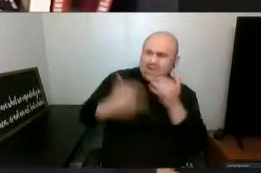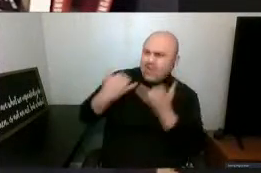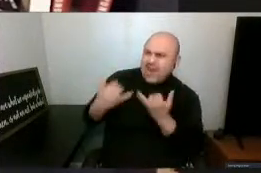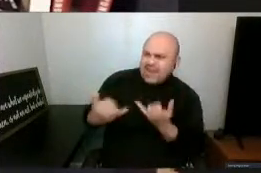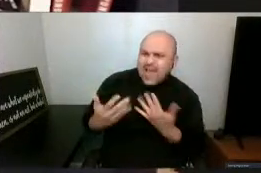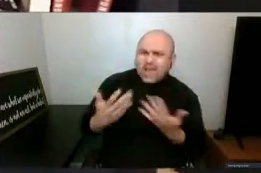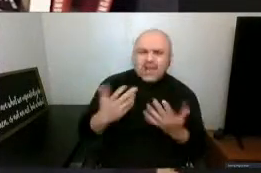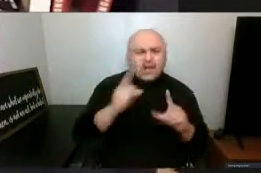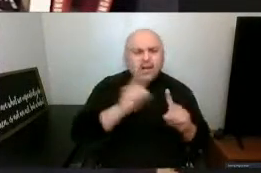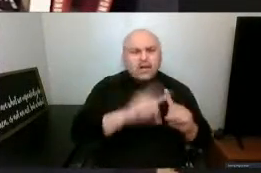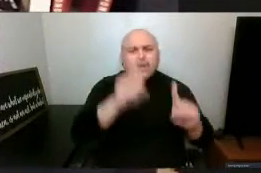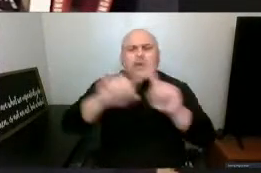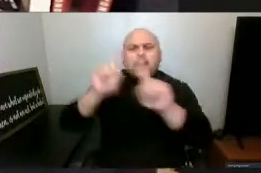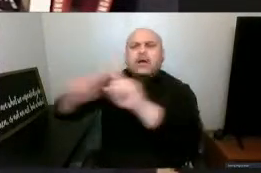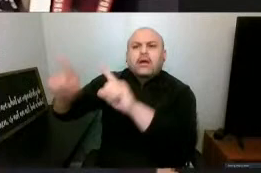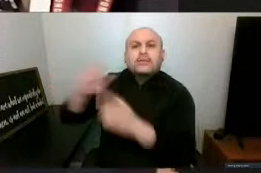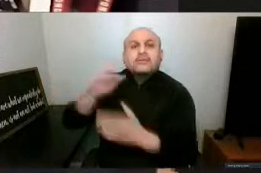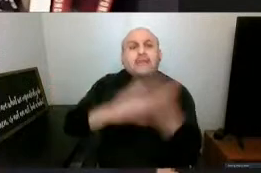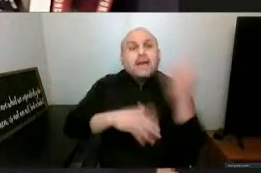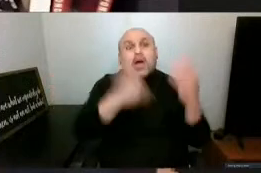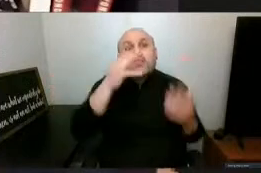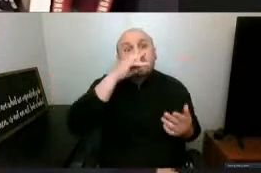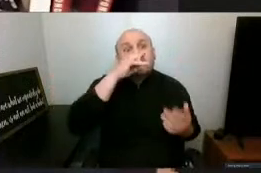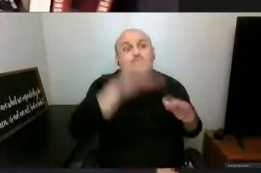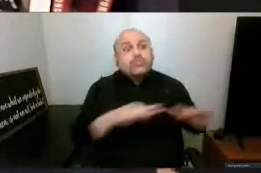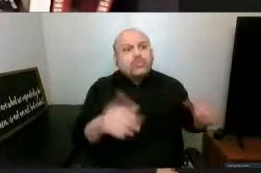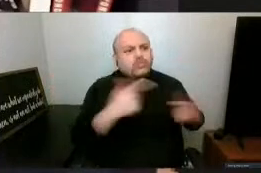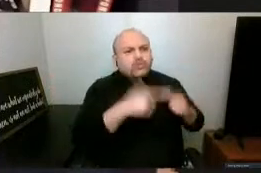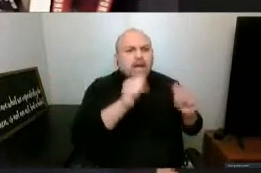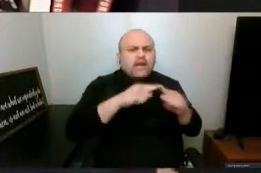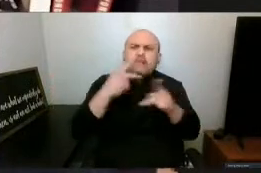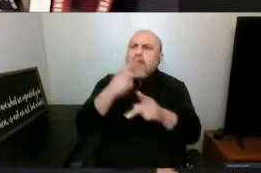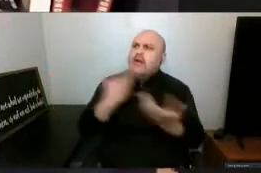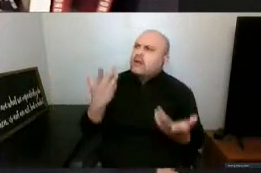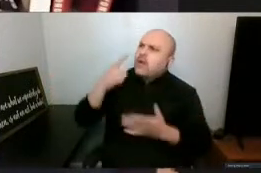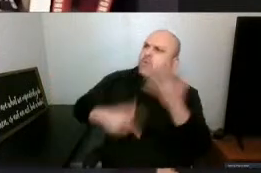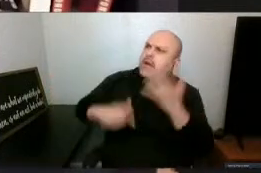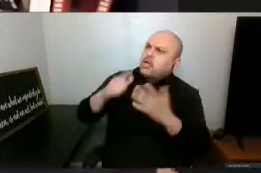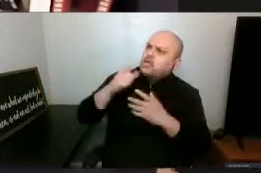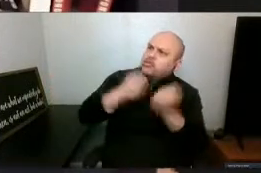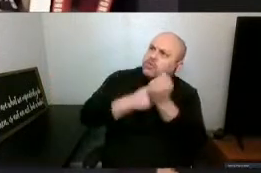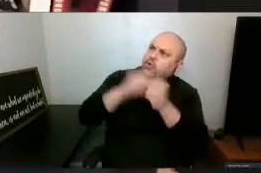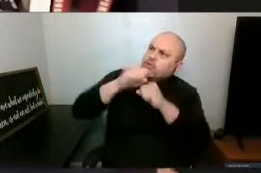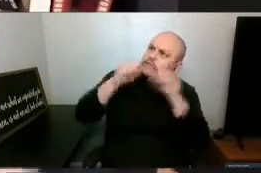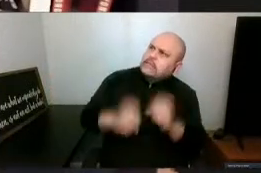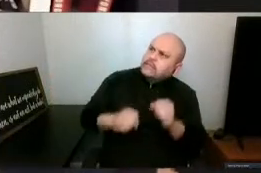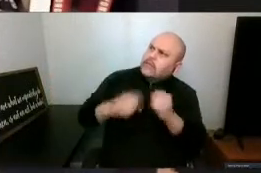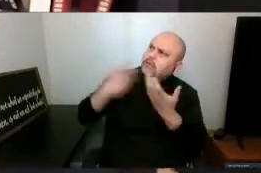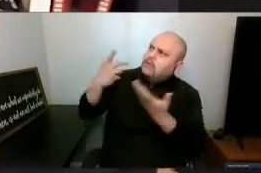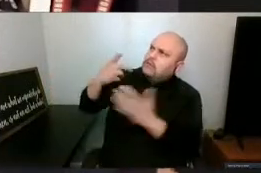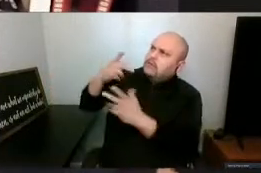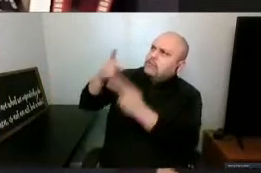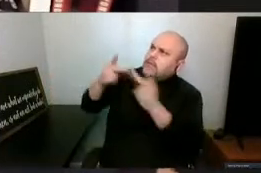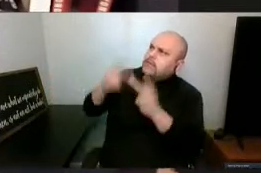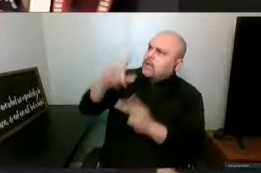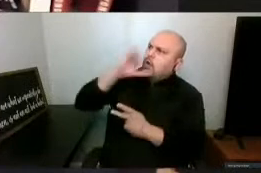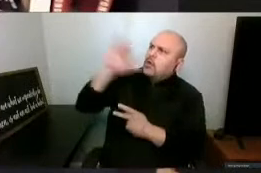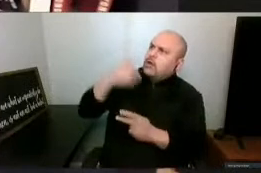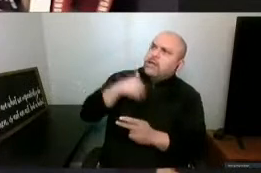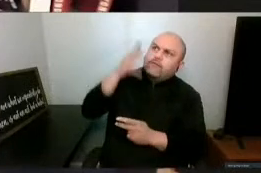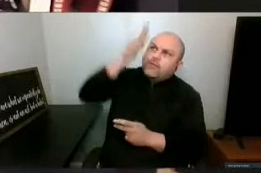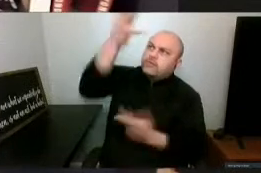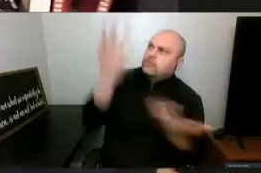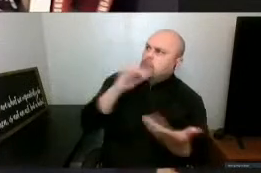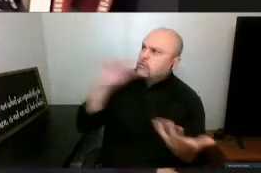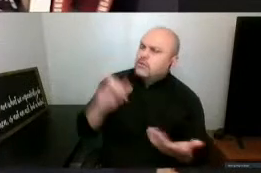other children, trying to figure out what a support system or support mechanism is going to look like. You know, just going back really quickly to